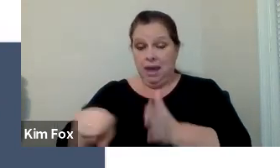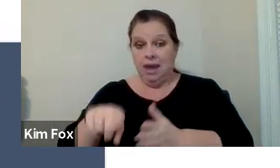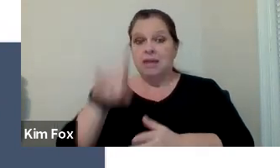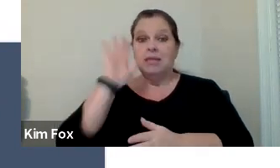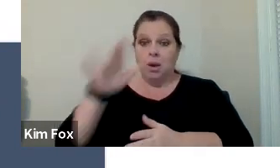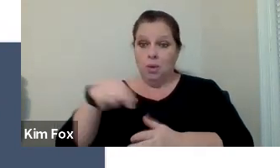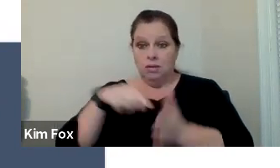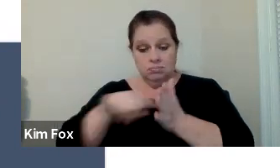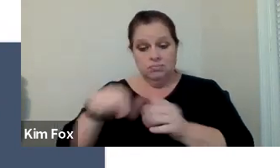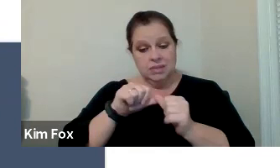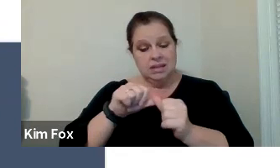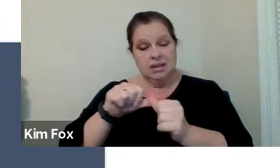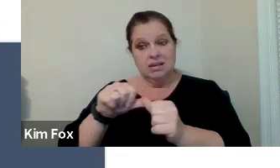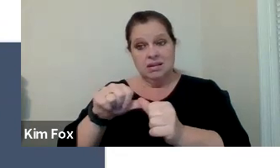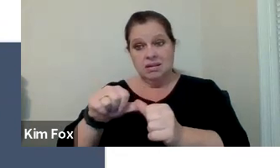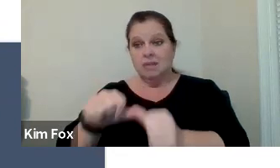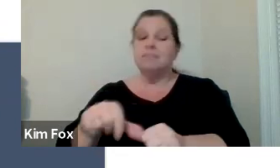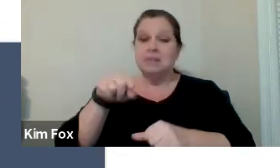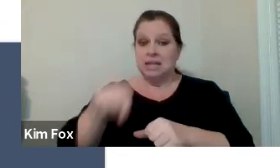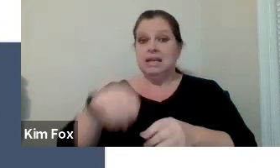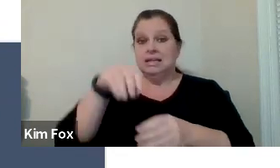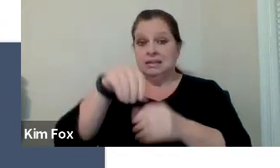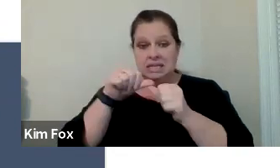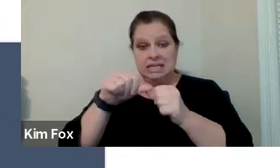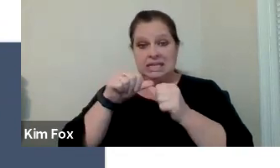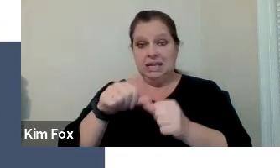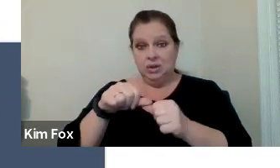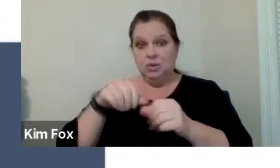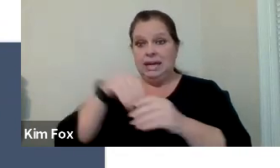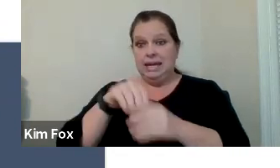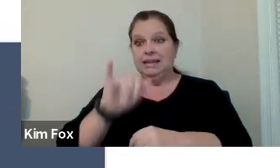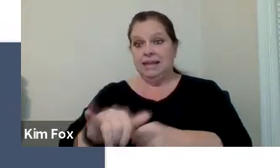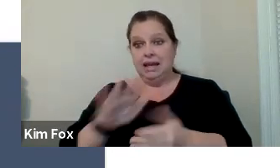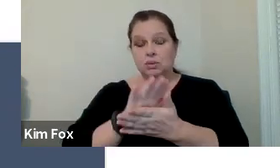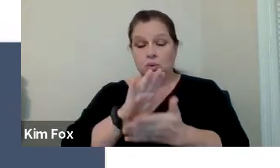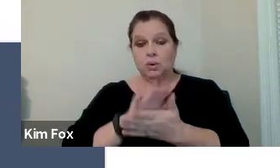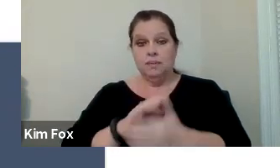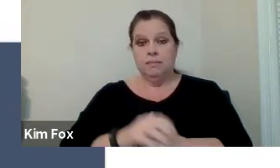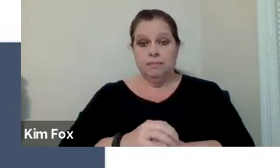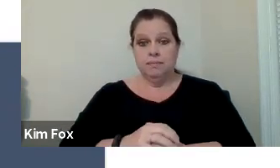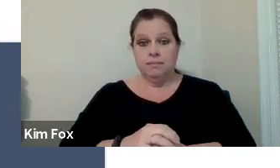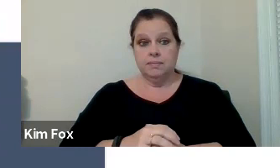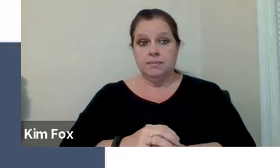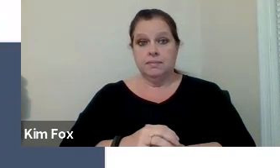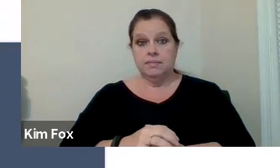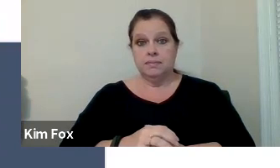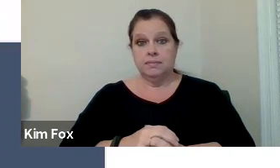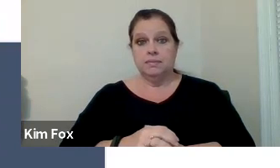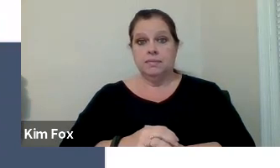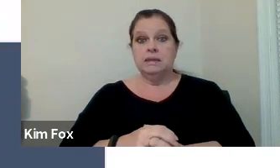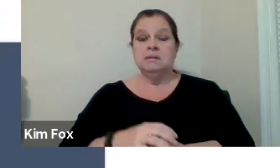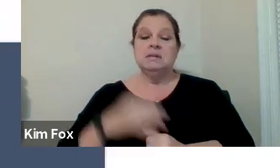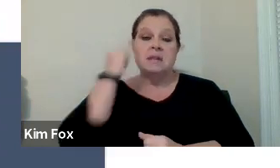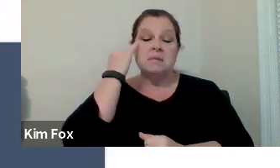pay that rate for as long as he or she is continuously enrolled in the institution. So if somebody moves